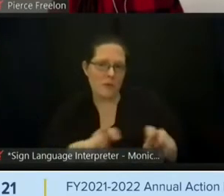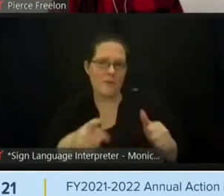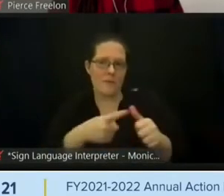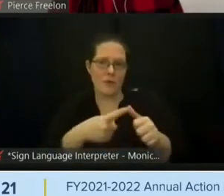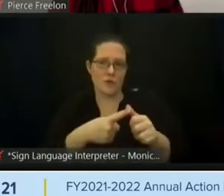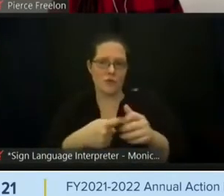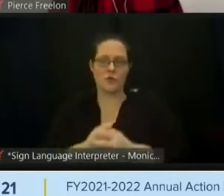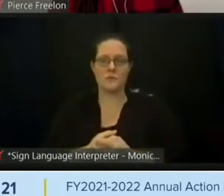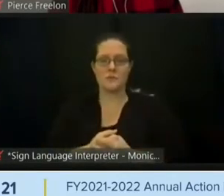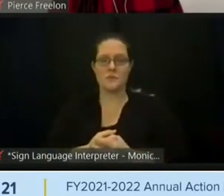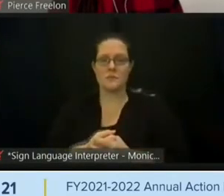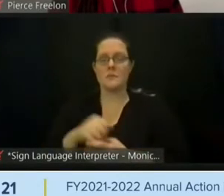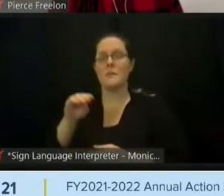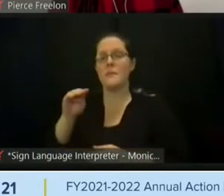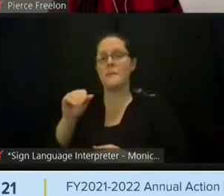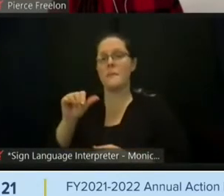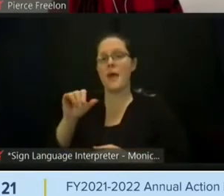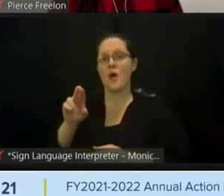Thank you. I think